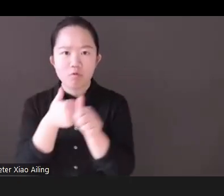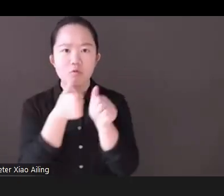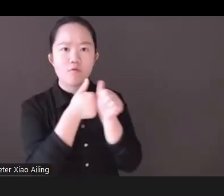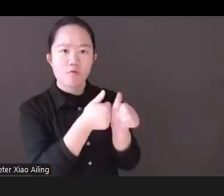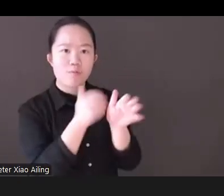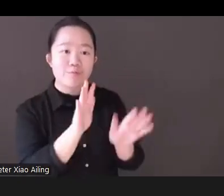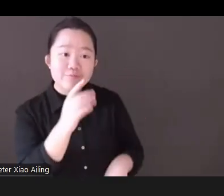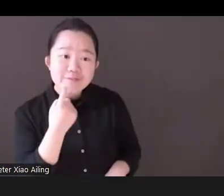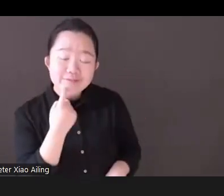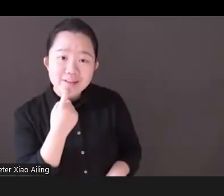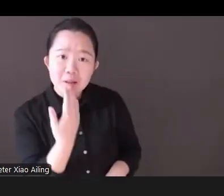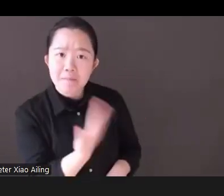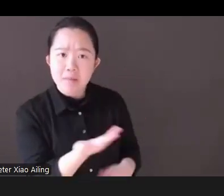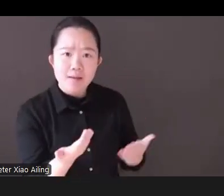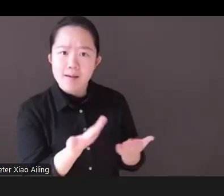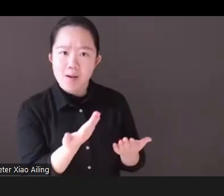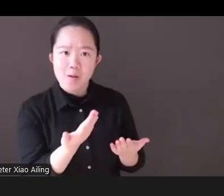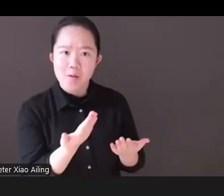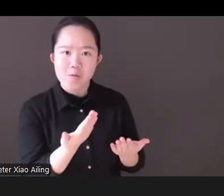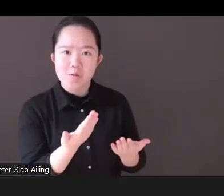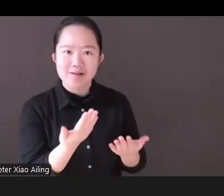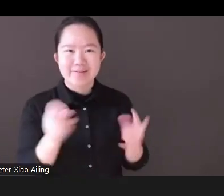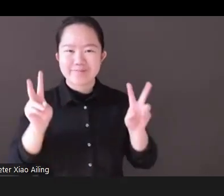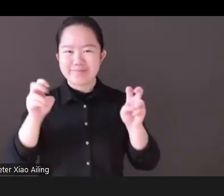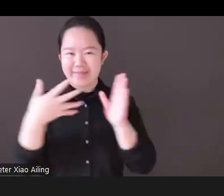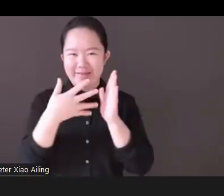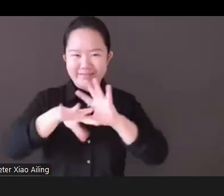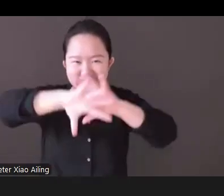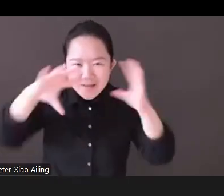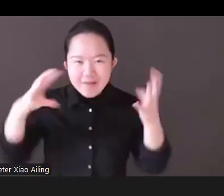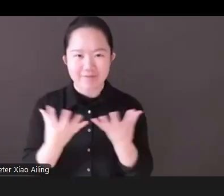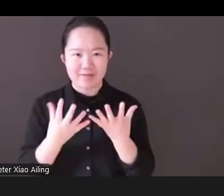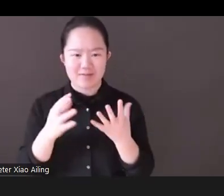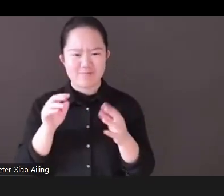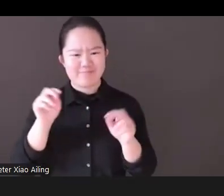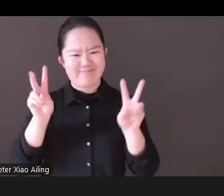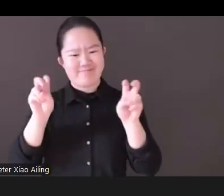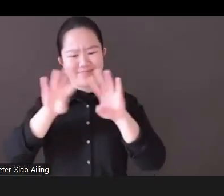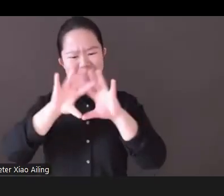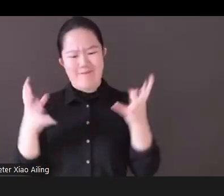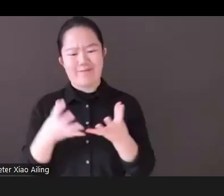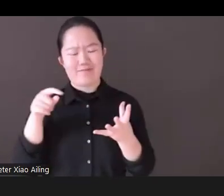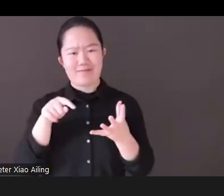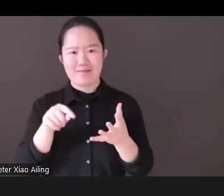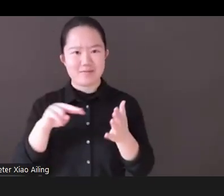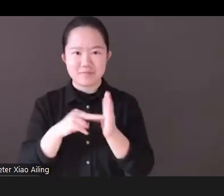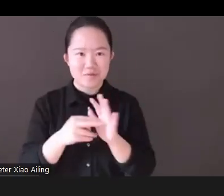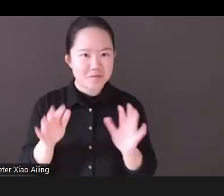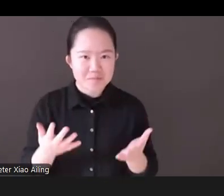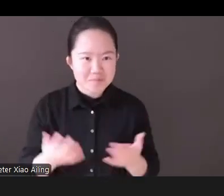works. Great. Well, first I'd like to address the question you talked about our agency, Traficom, which sounds like a